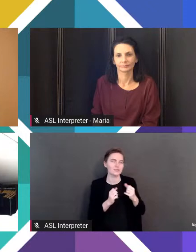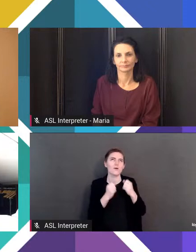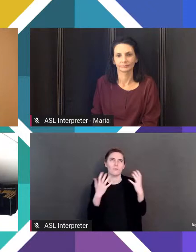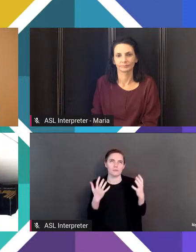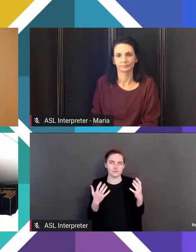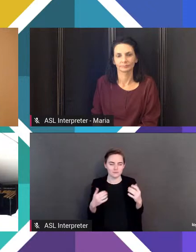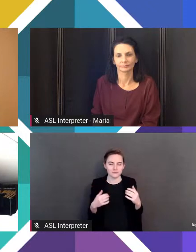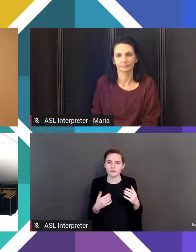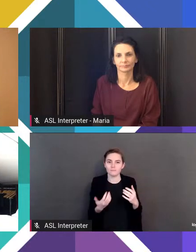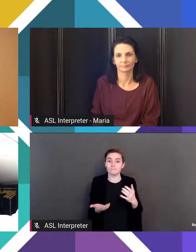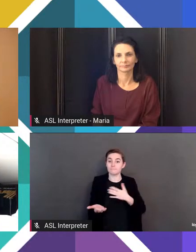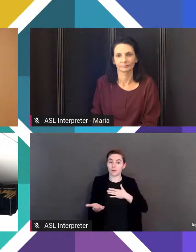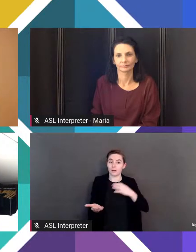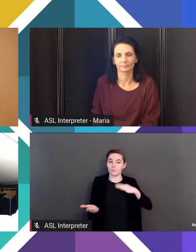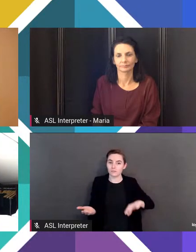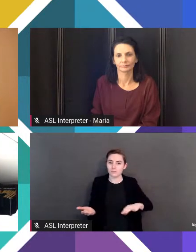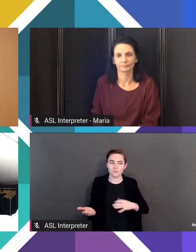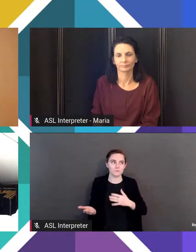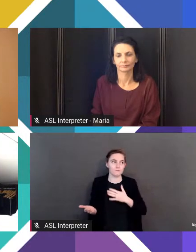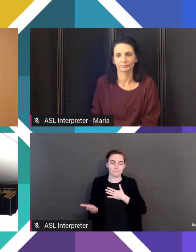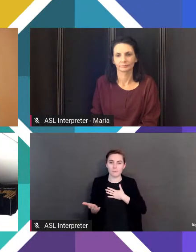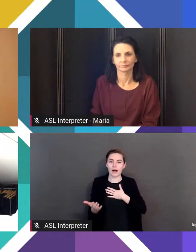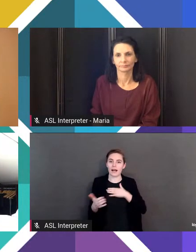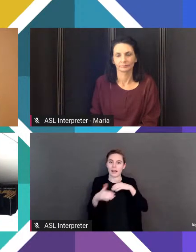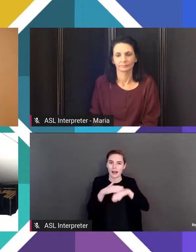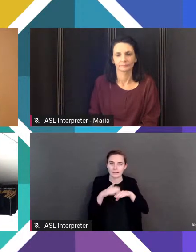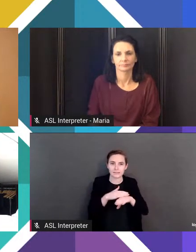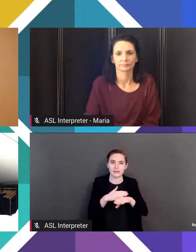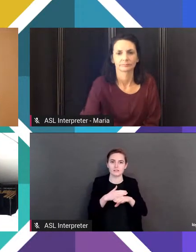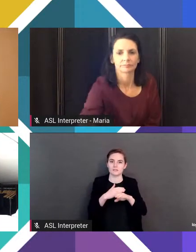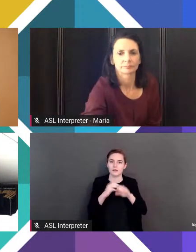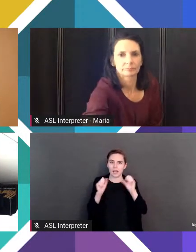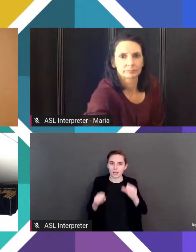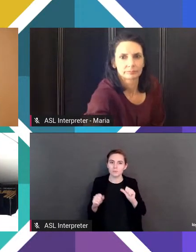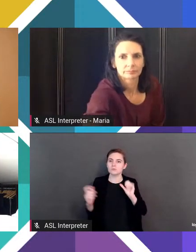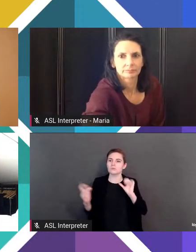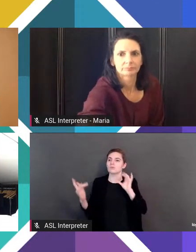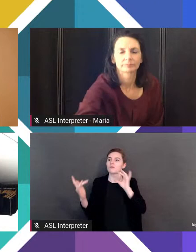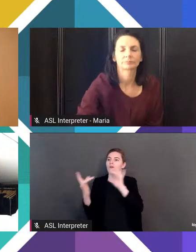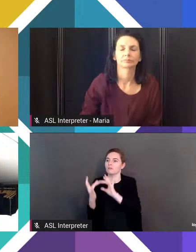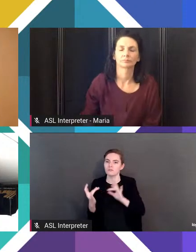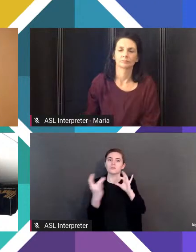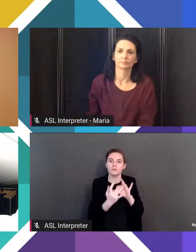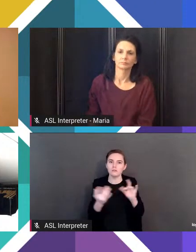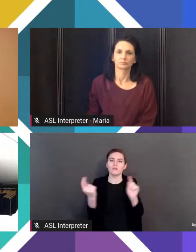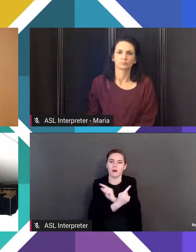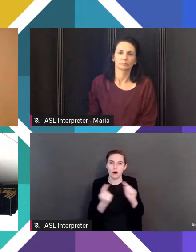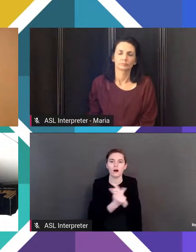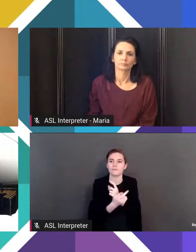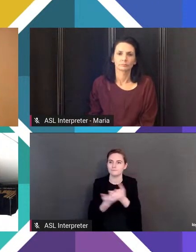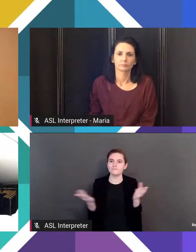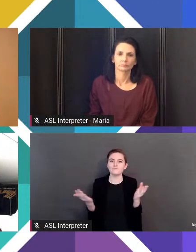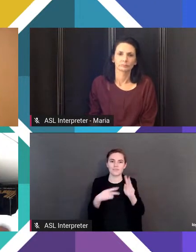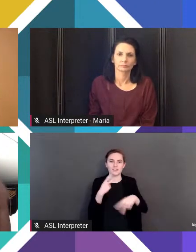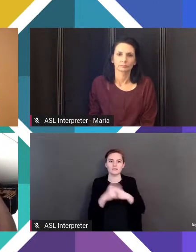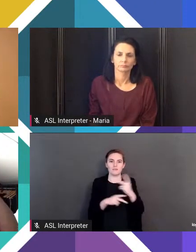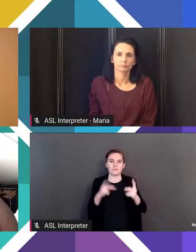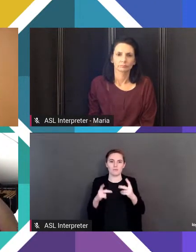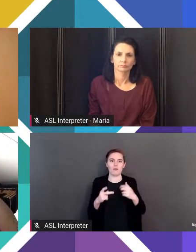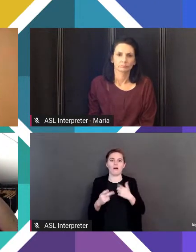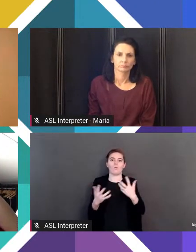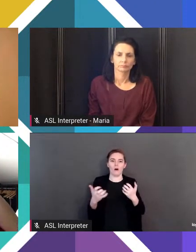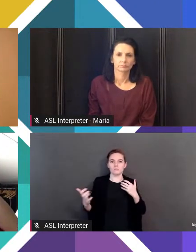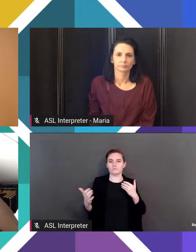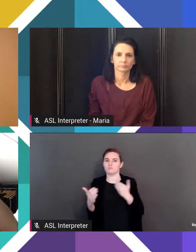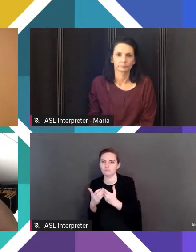you know, meeting people and stuff like that. So like I think it's I don't know. I don't think we should have to work